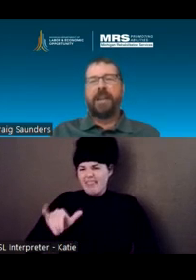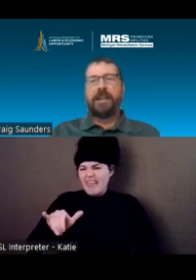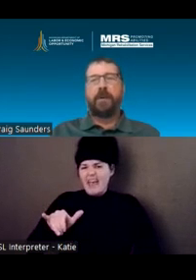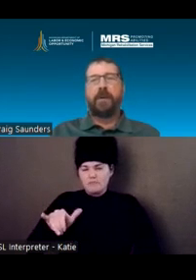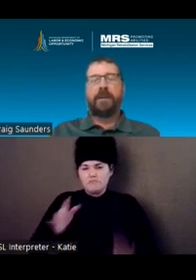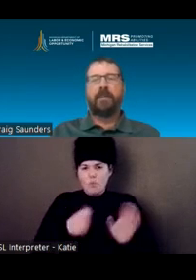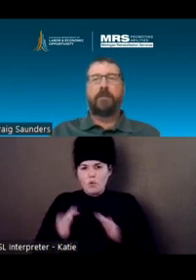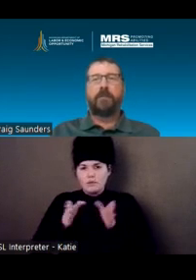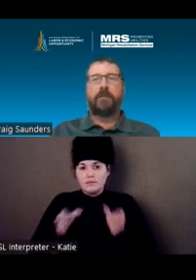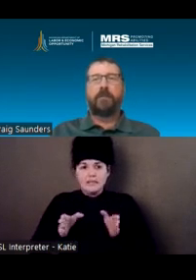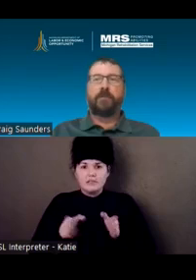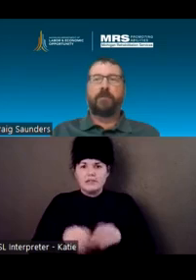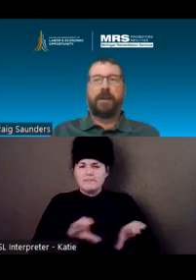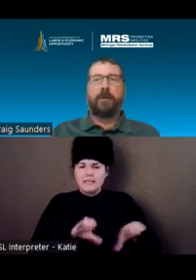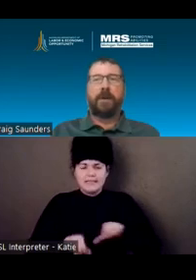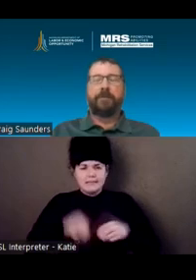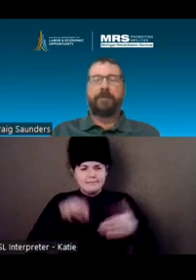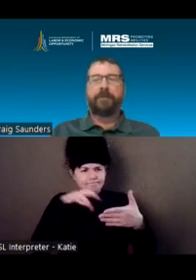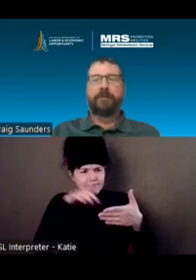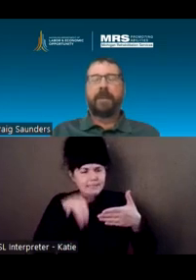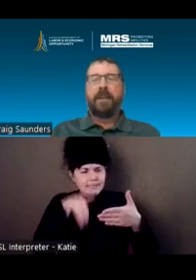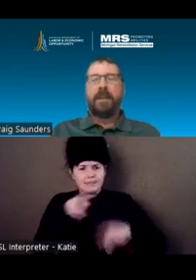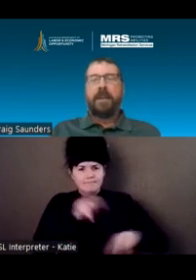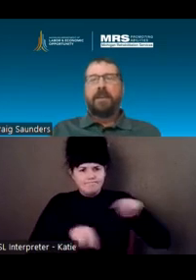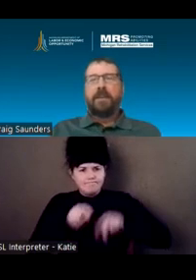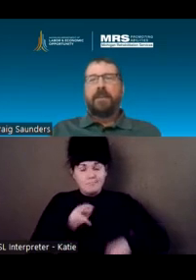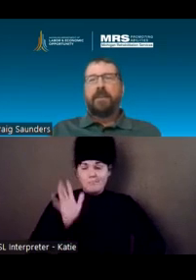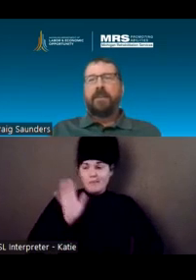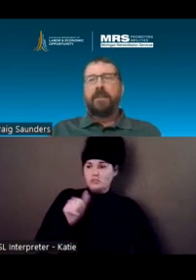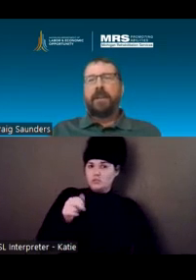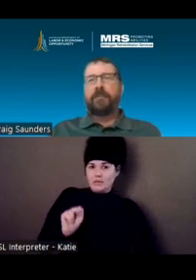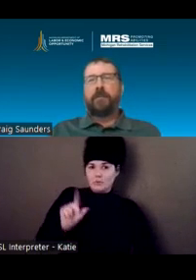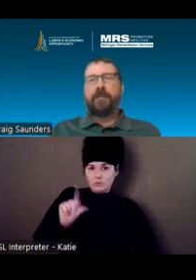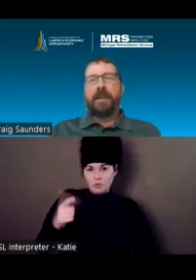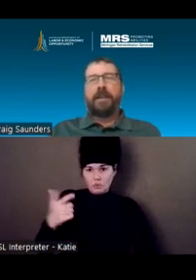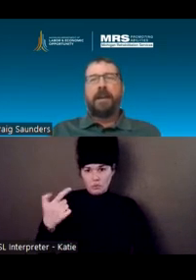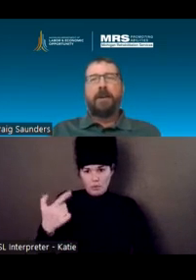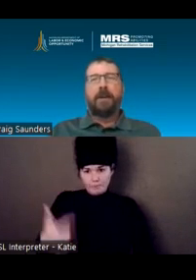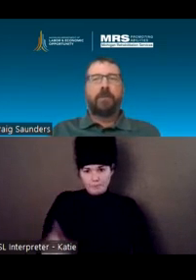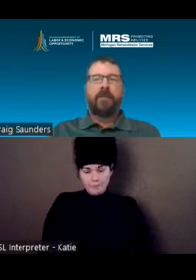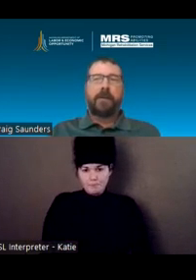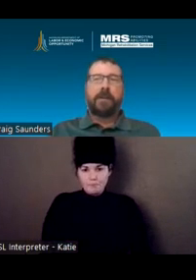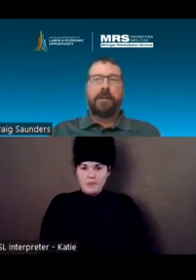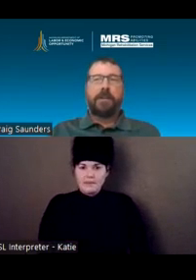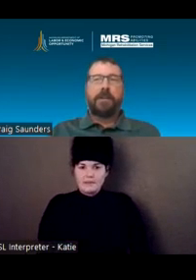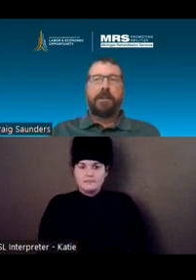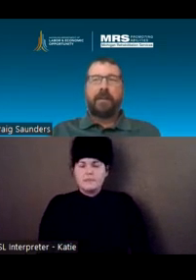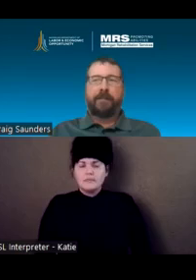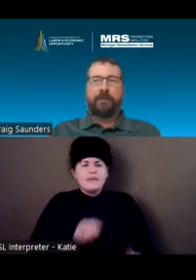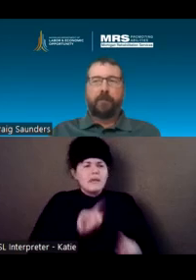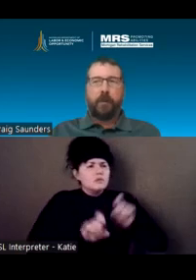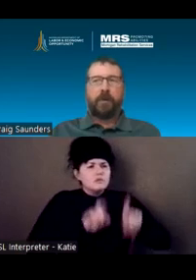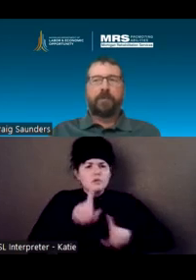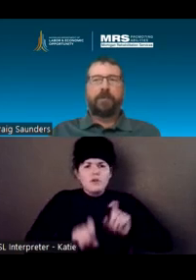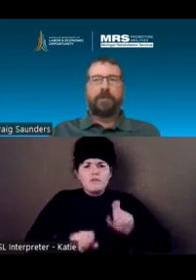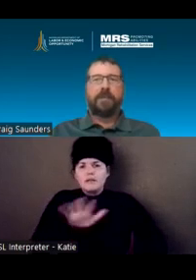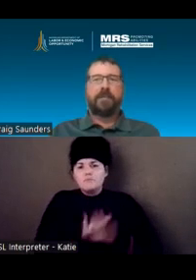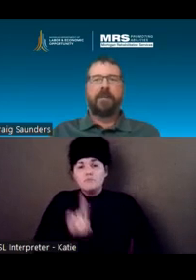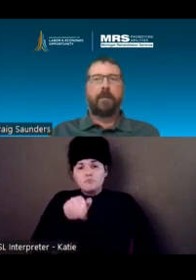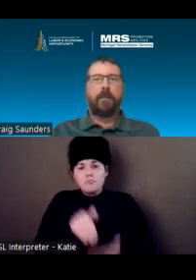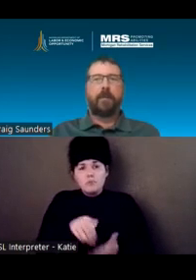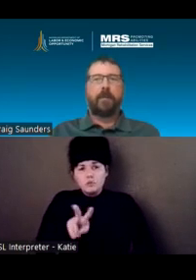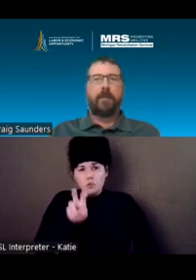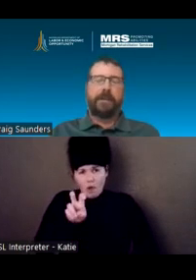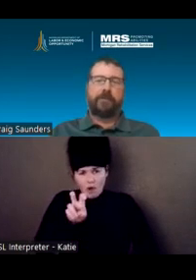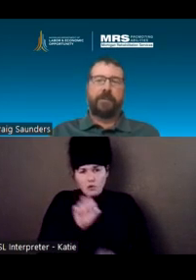back in January of 2021. They surveyed about 1,200 U.S. office workers